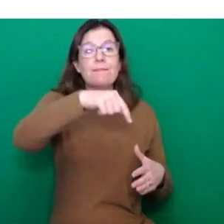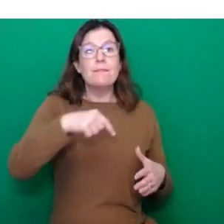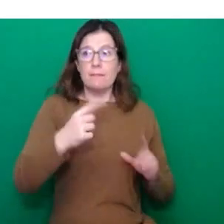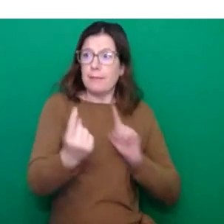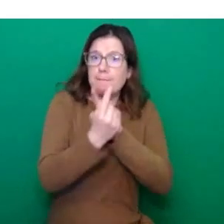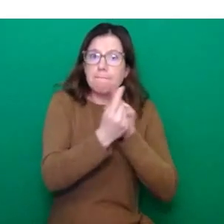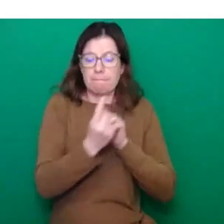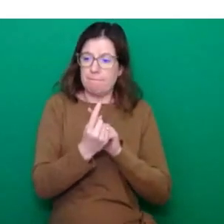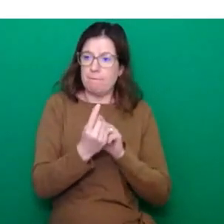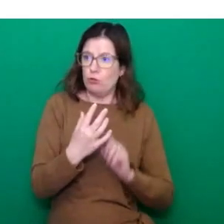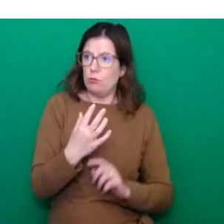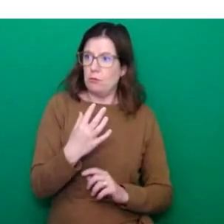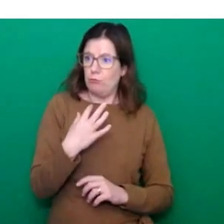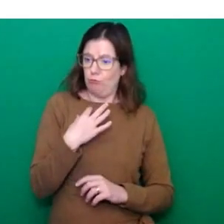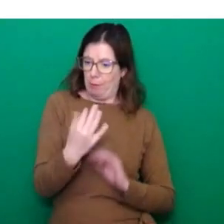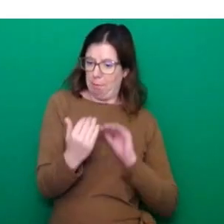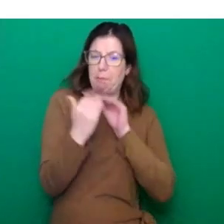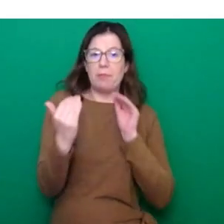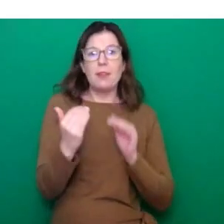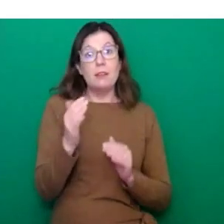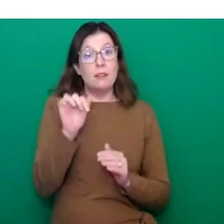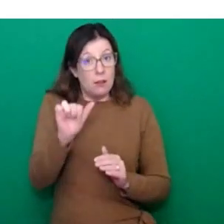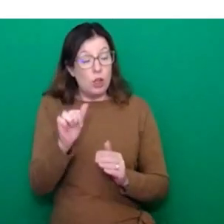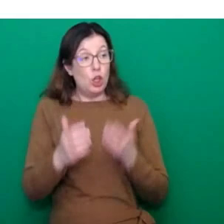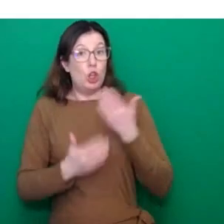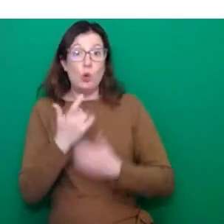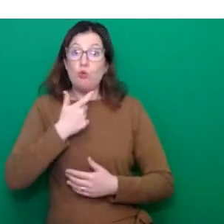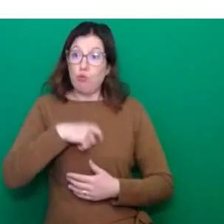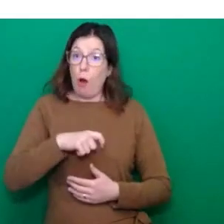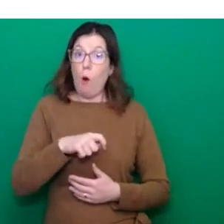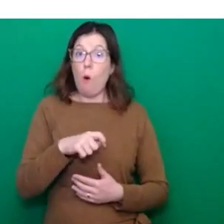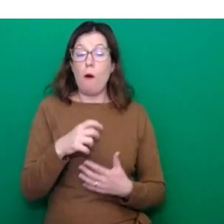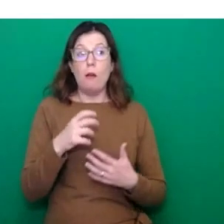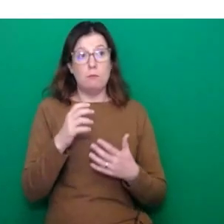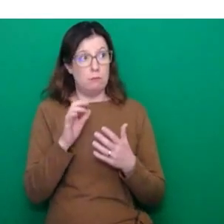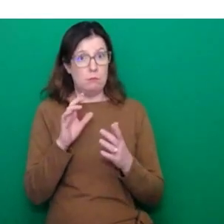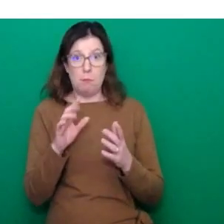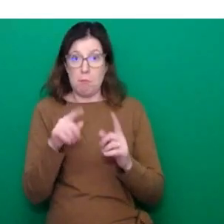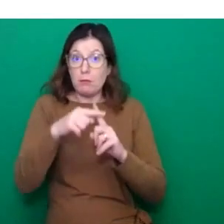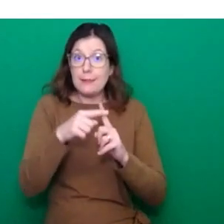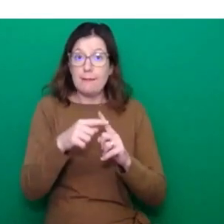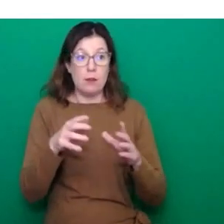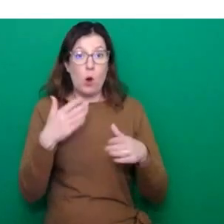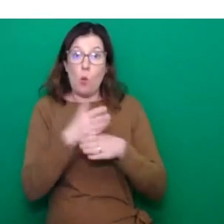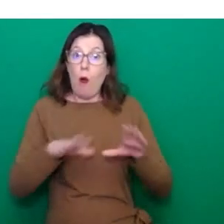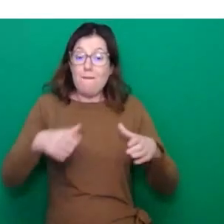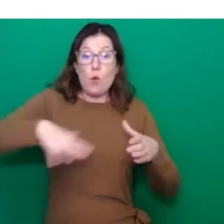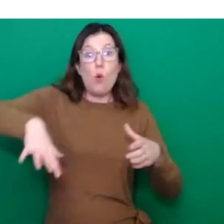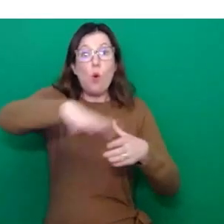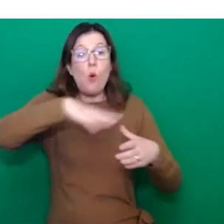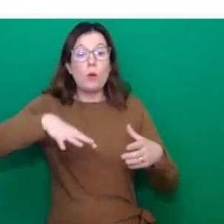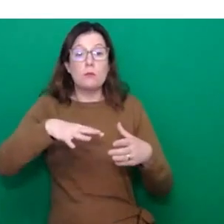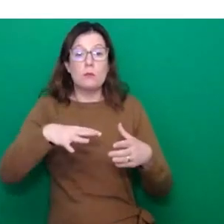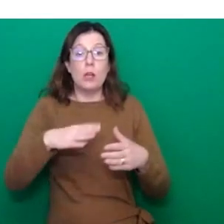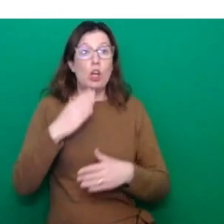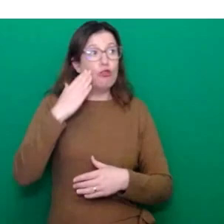that we do see in these newer roles, and I think it's a really positive thing, that actually the makeup of the workforce across dimensions like